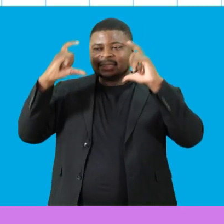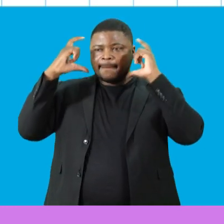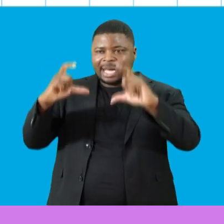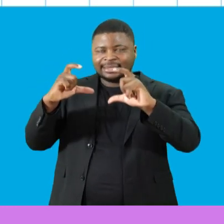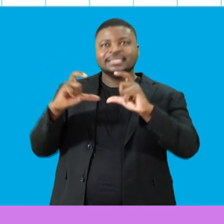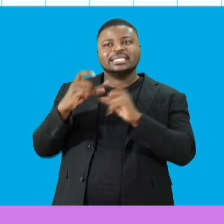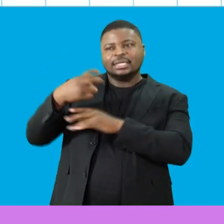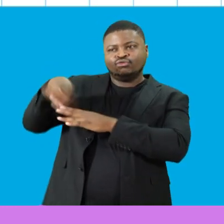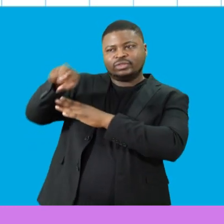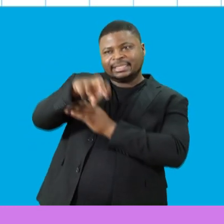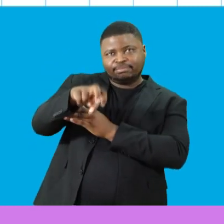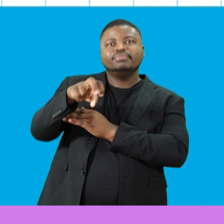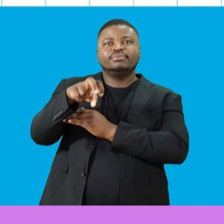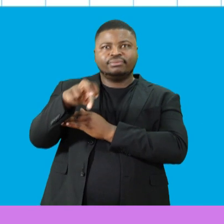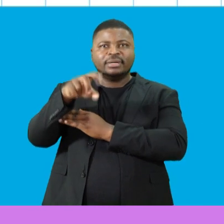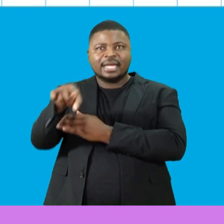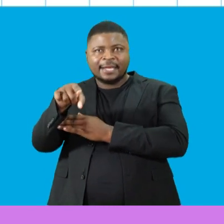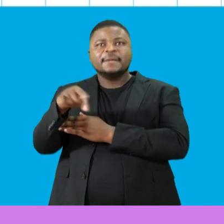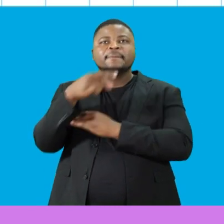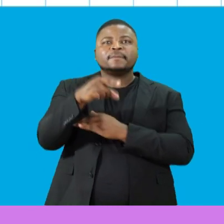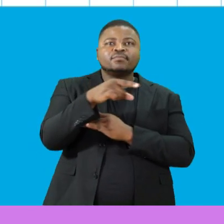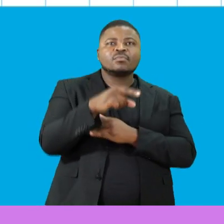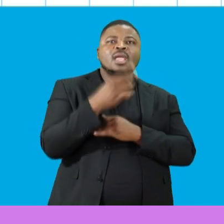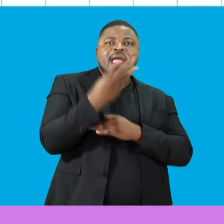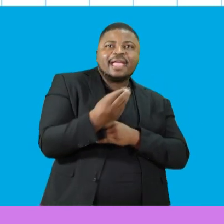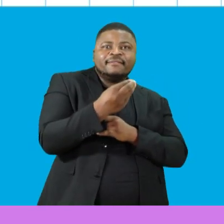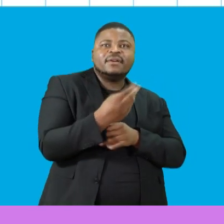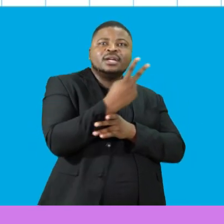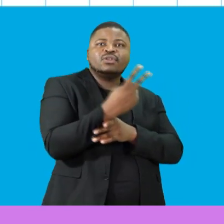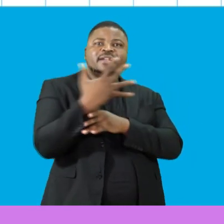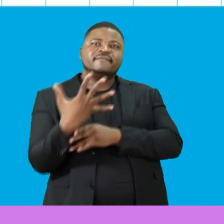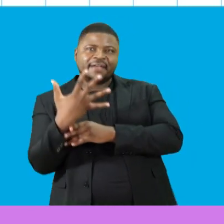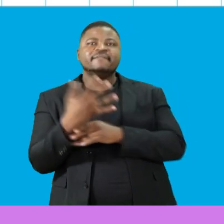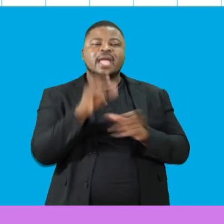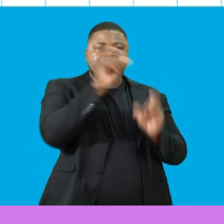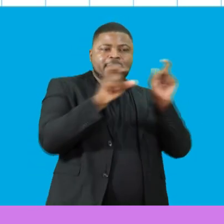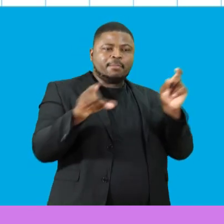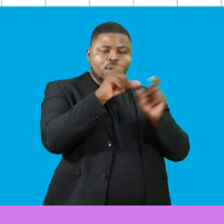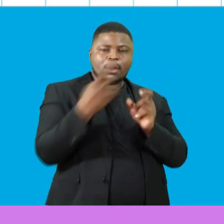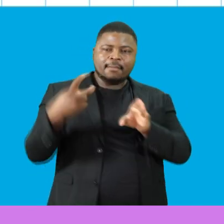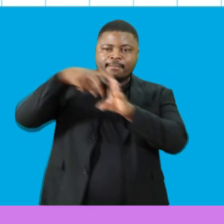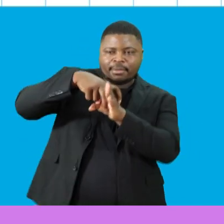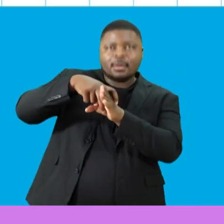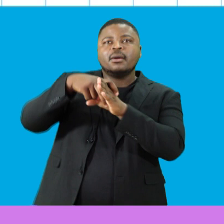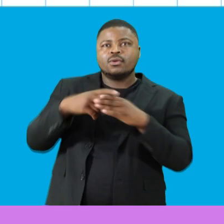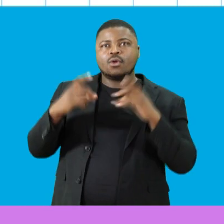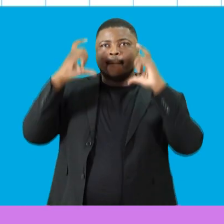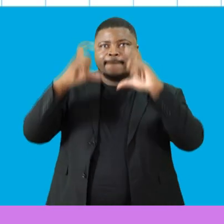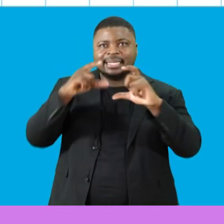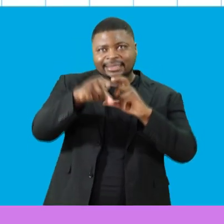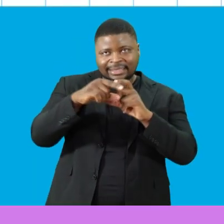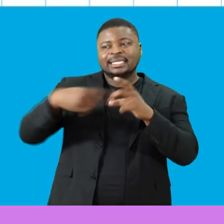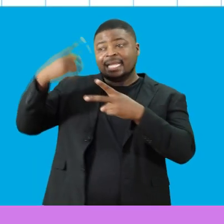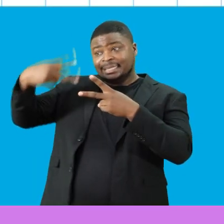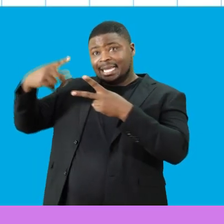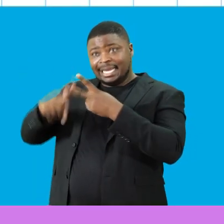people in the bus trips. So for the first bus trip, we had about 25 people in that bus trip. For